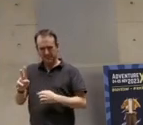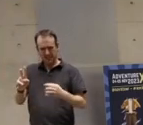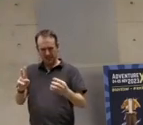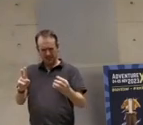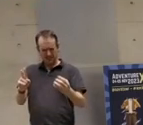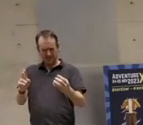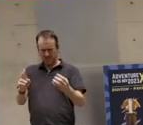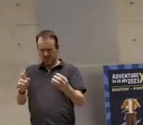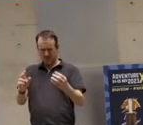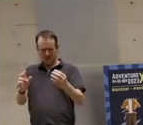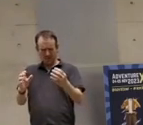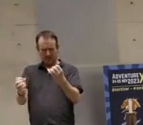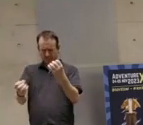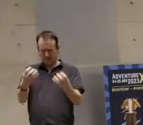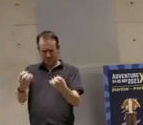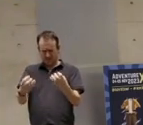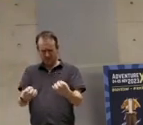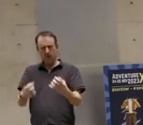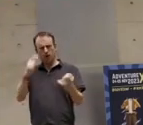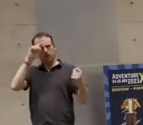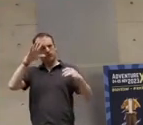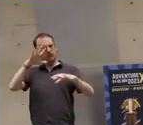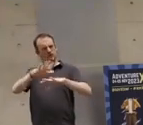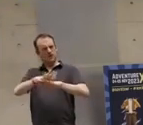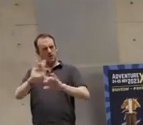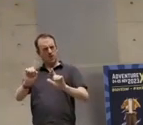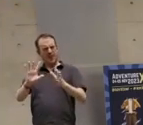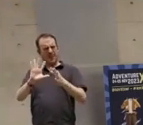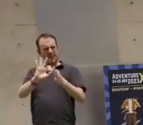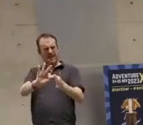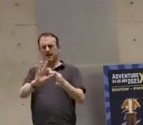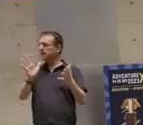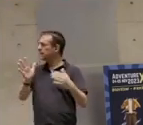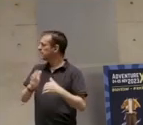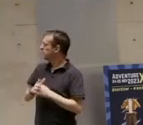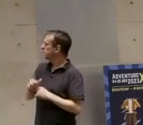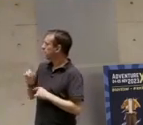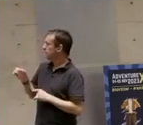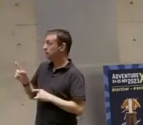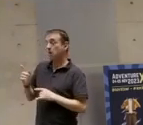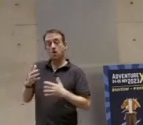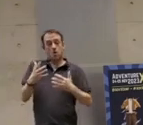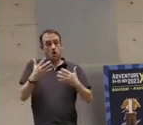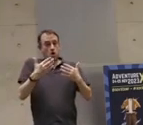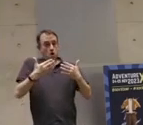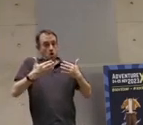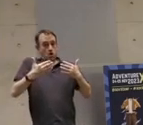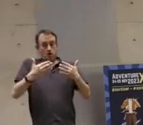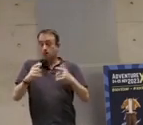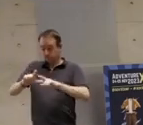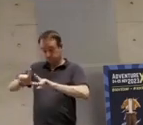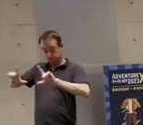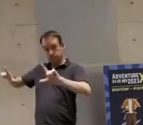what it relates to? And so what we've done, and I have to say, I think this interface, I'm very proud of it,